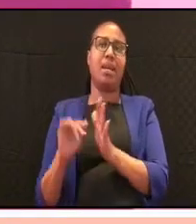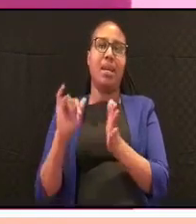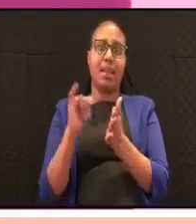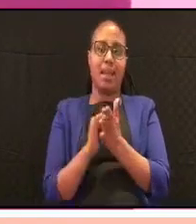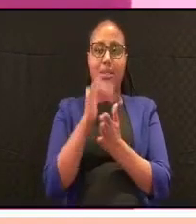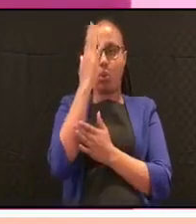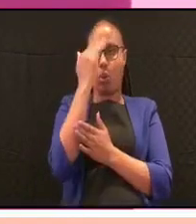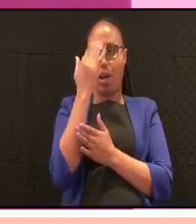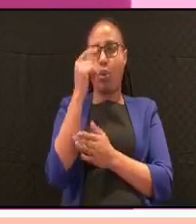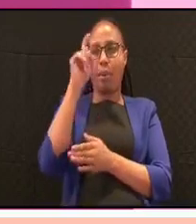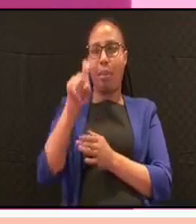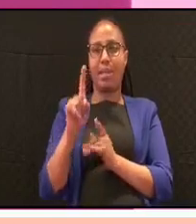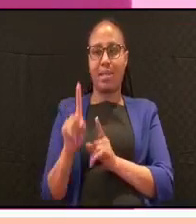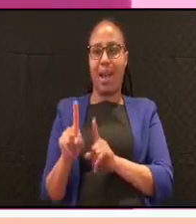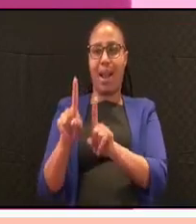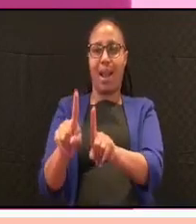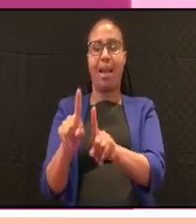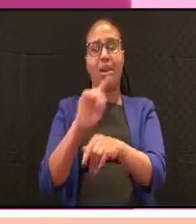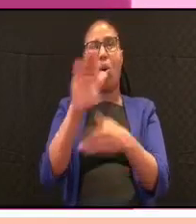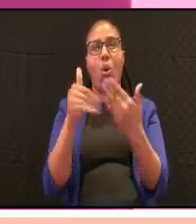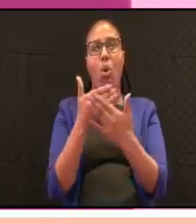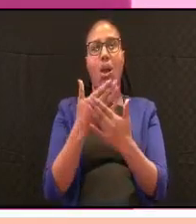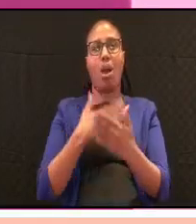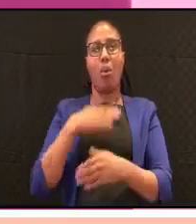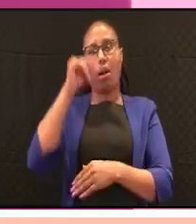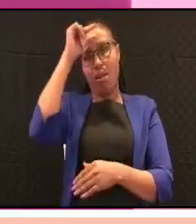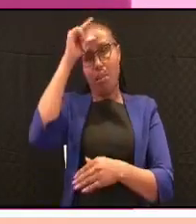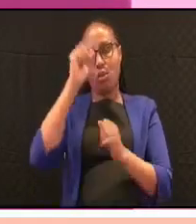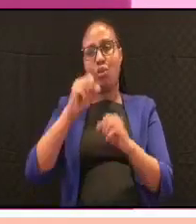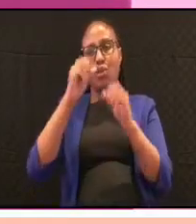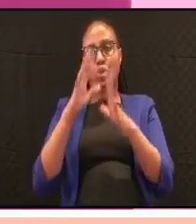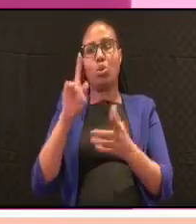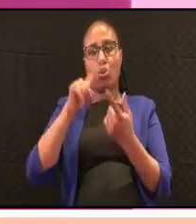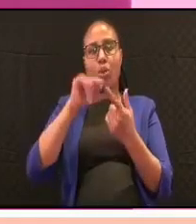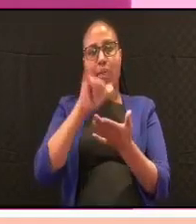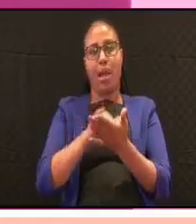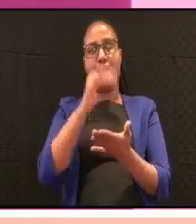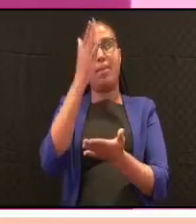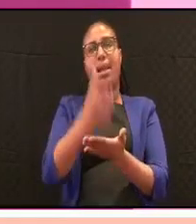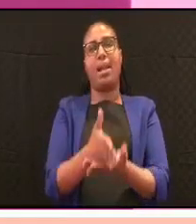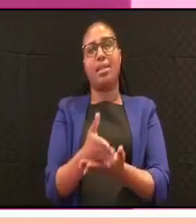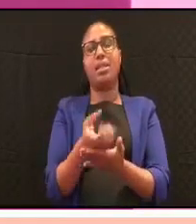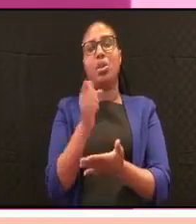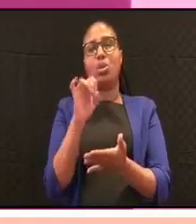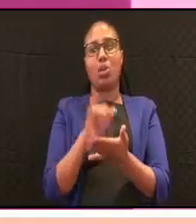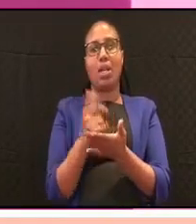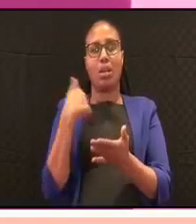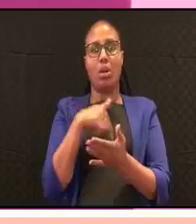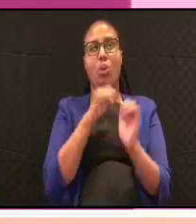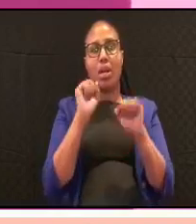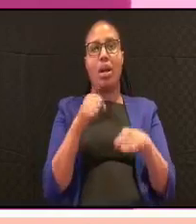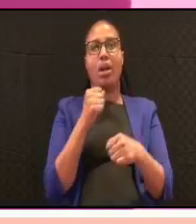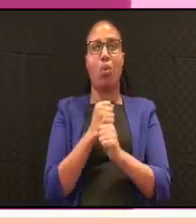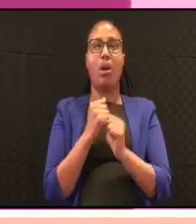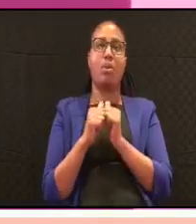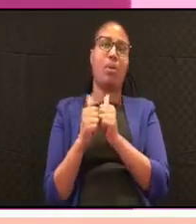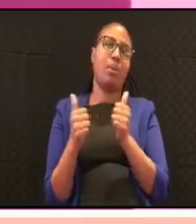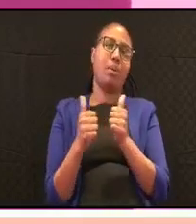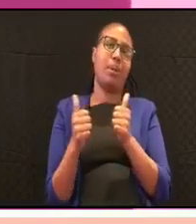that is why we must align all our government officials to that reality, so that we are able to work